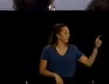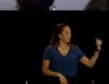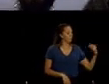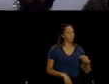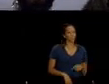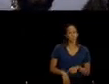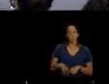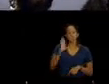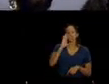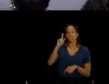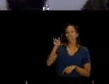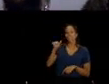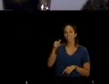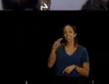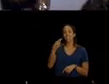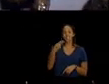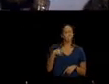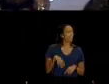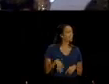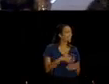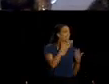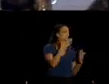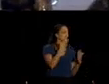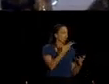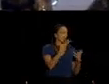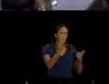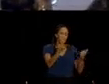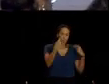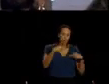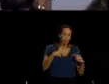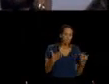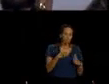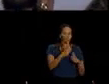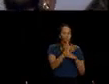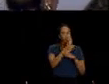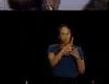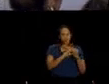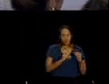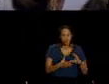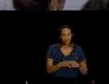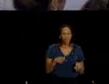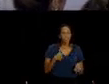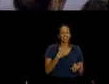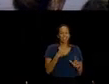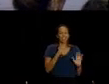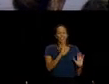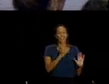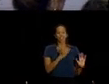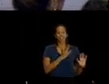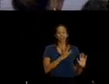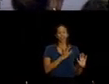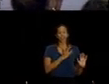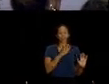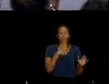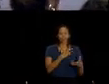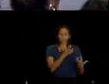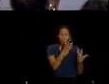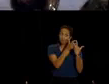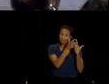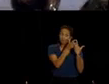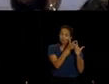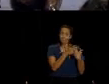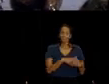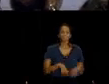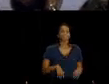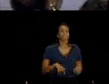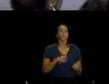Hi, Keah. My name is Hi. Rebecca Crosby. Thank you so much for being here and sharing your story. I resonate so much with it. My